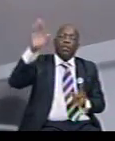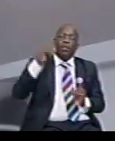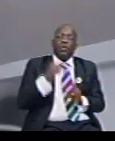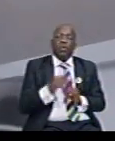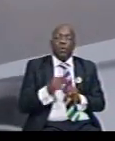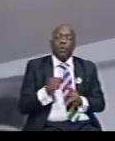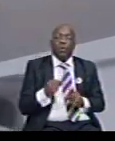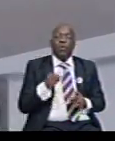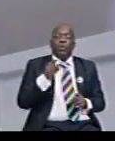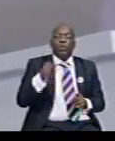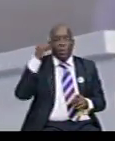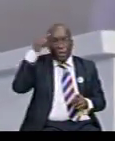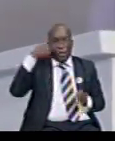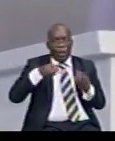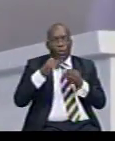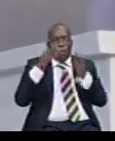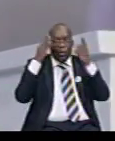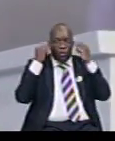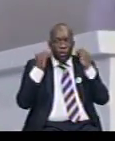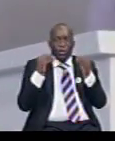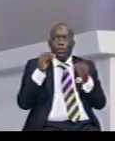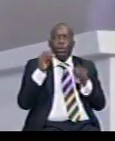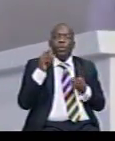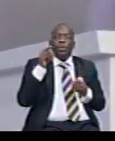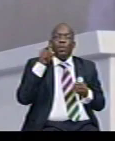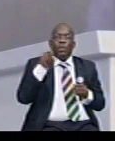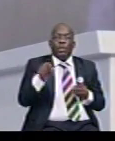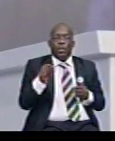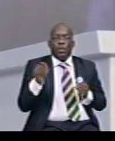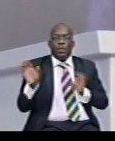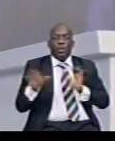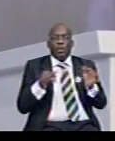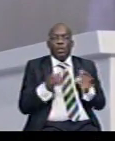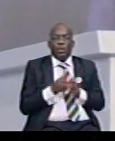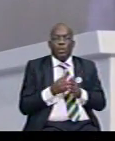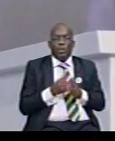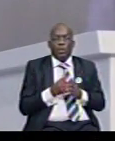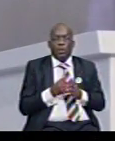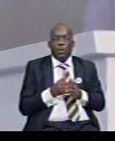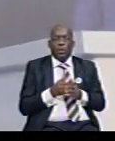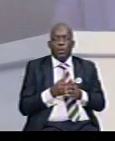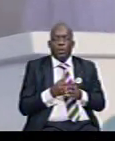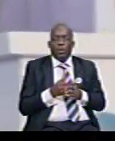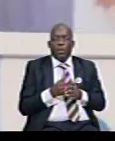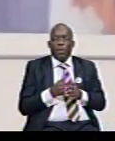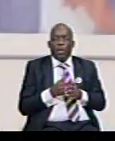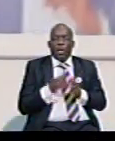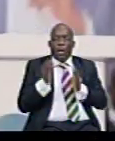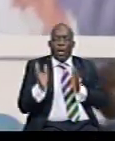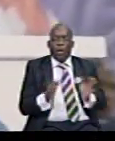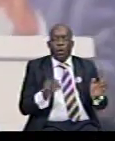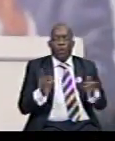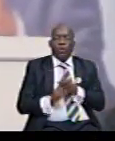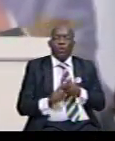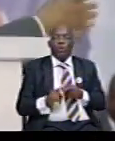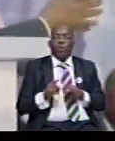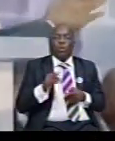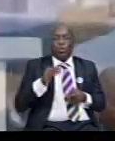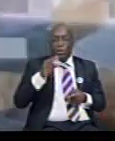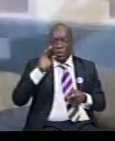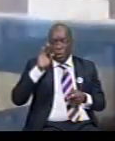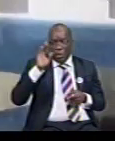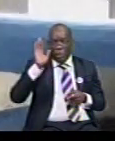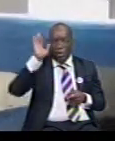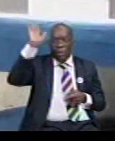did everything according to his word. And when you look at John the Baptist, he